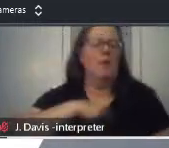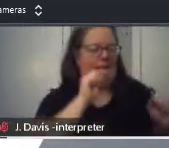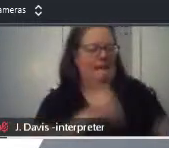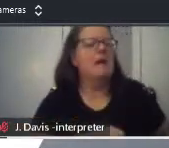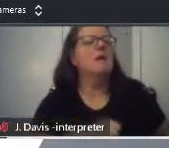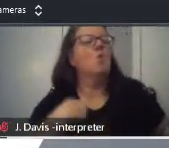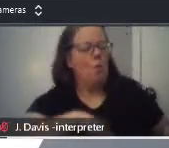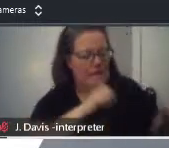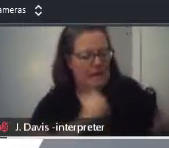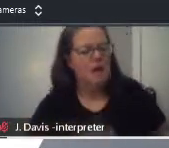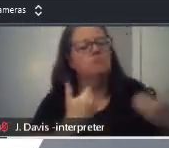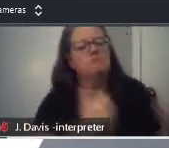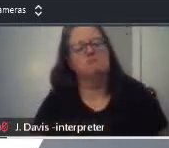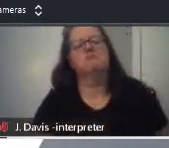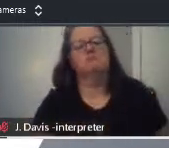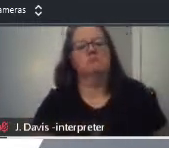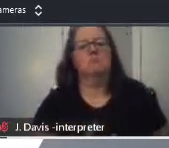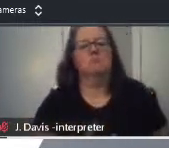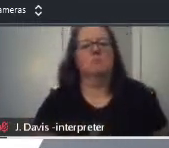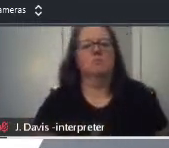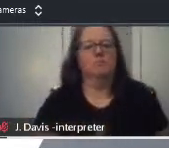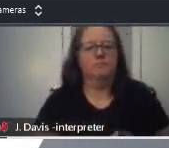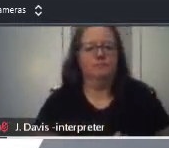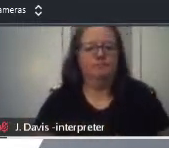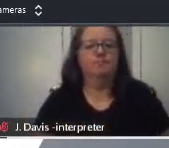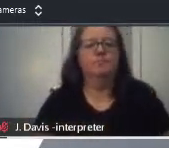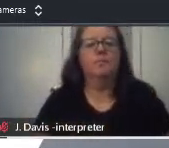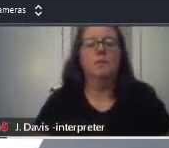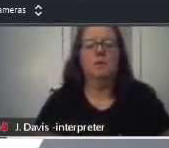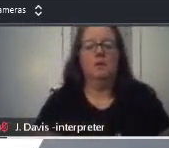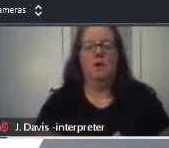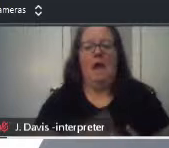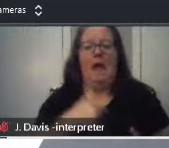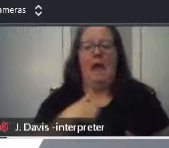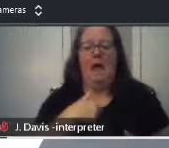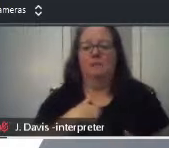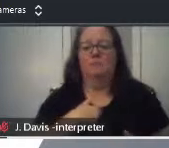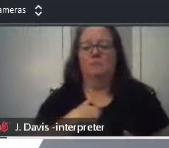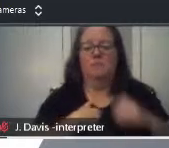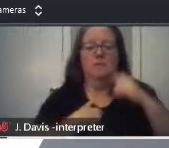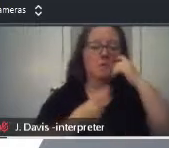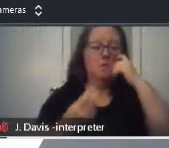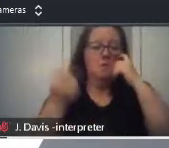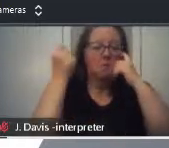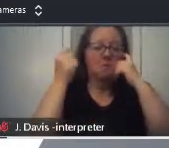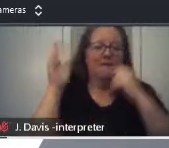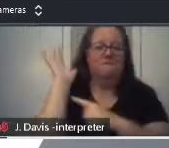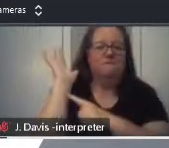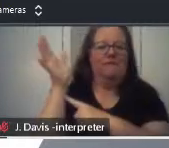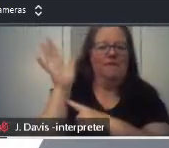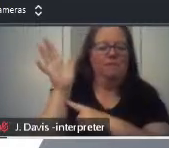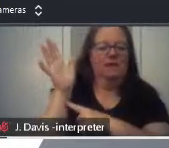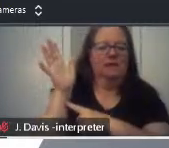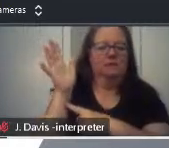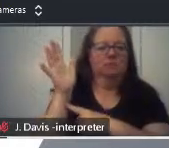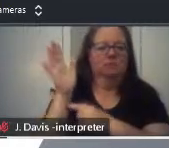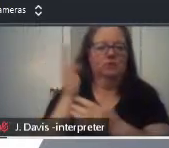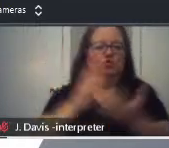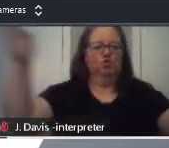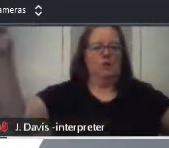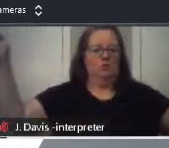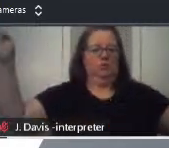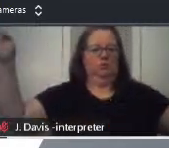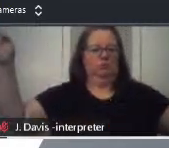for the entirety of the day anyway. I can, and it'll just be a quick 5-minute overview of what it